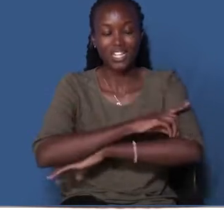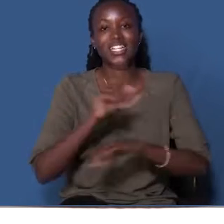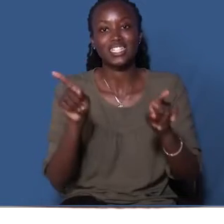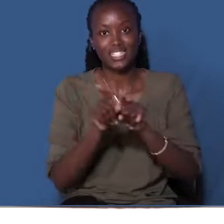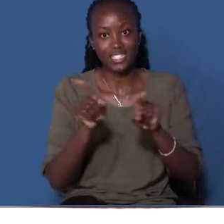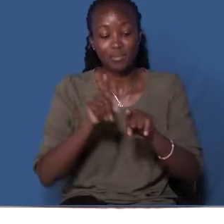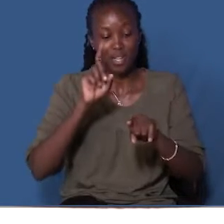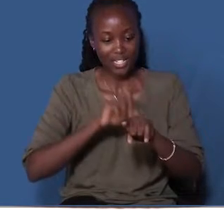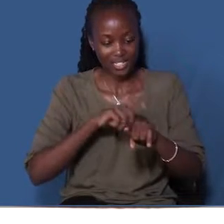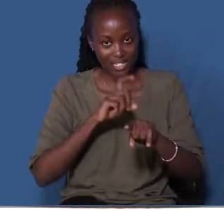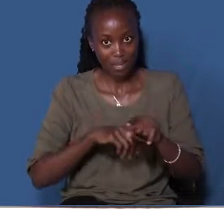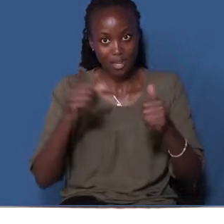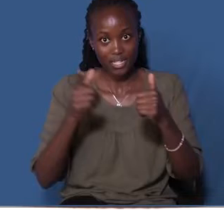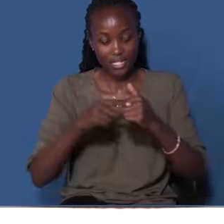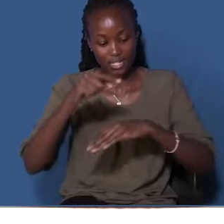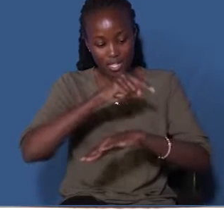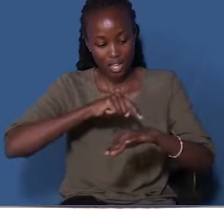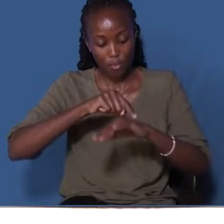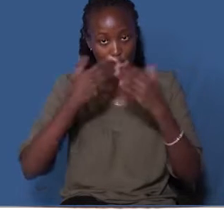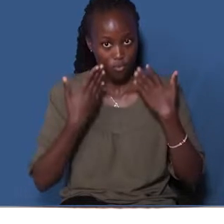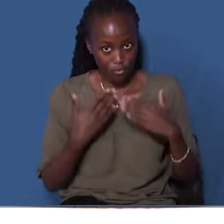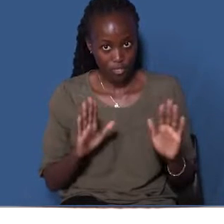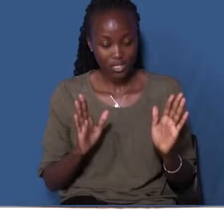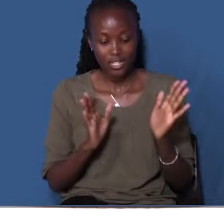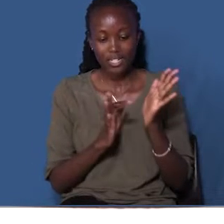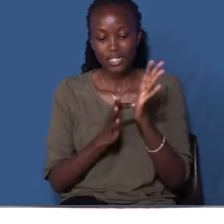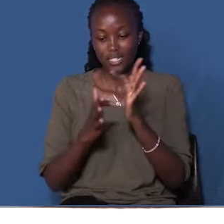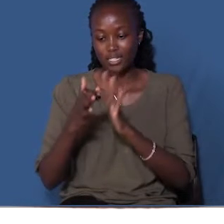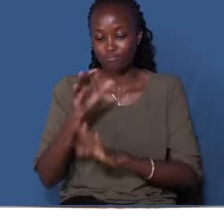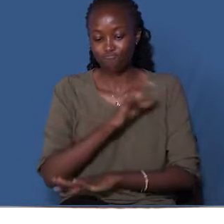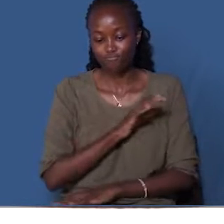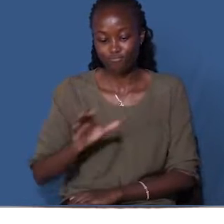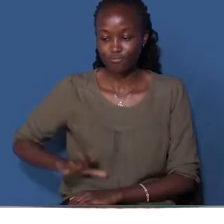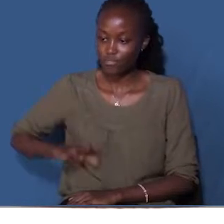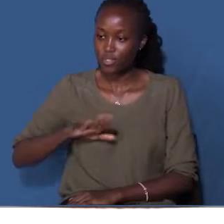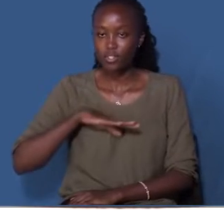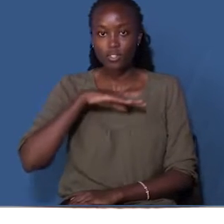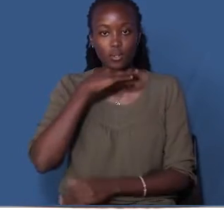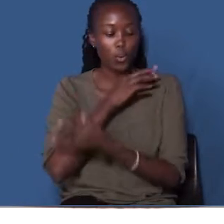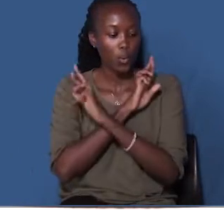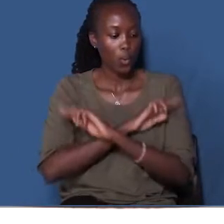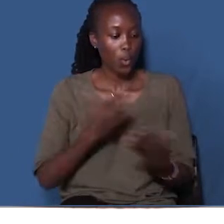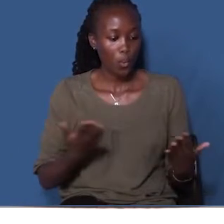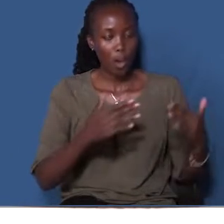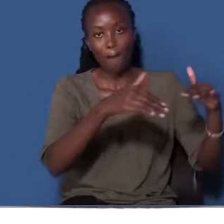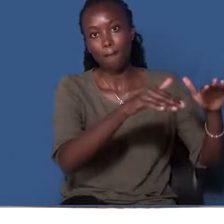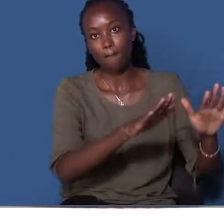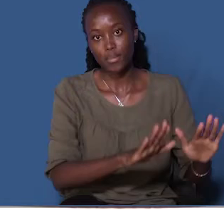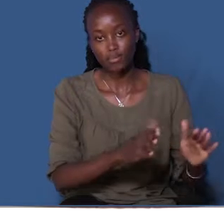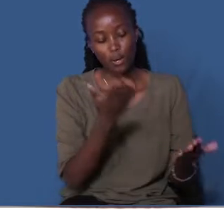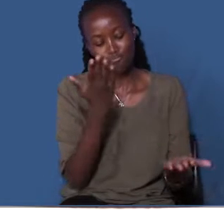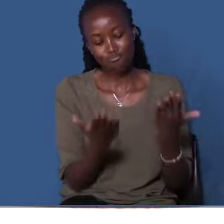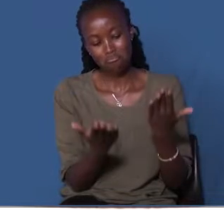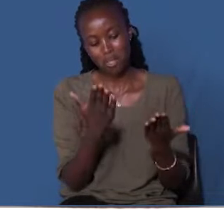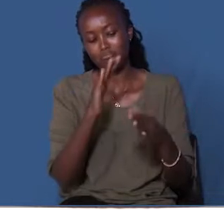our Lord finished the work of the new creation and rested in the tomb. Very beautiful comparison,